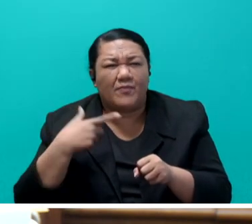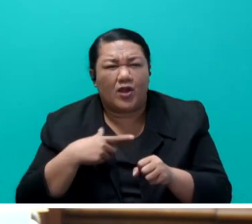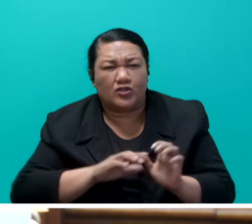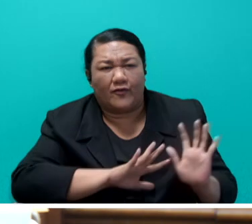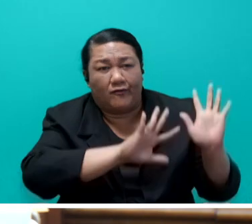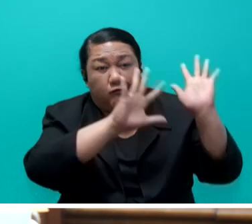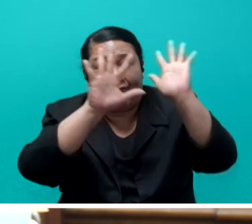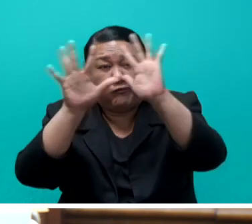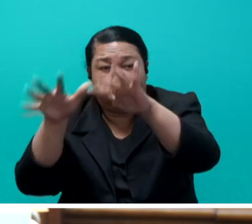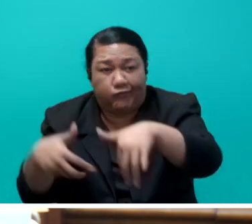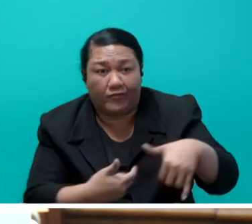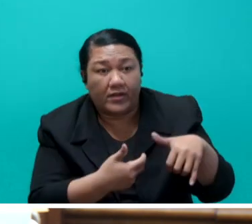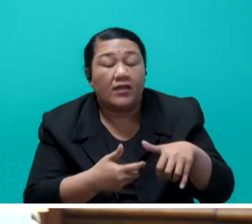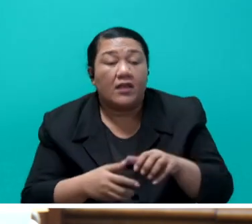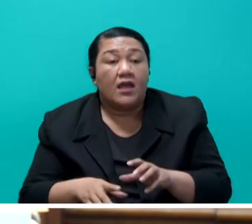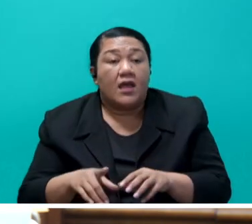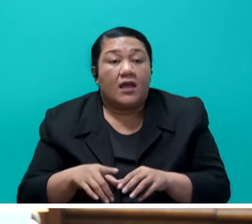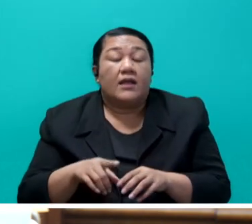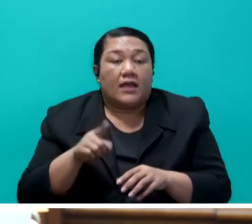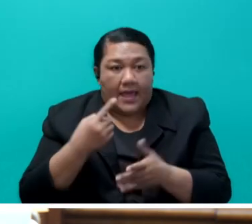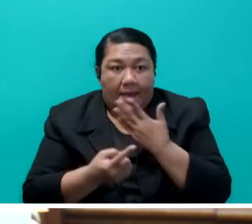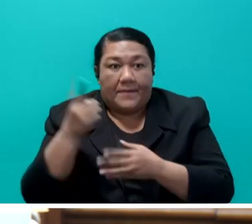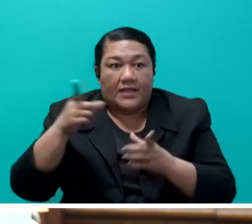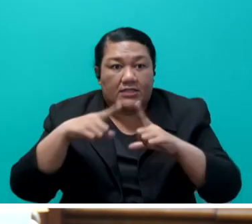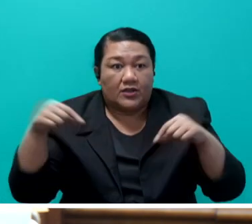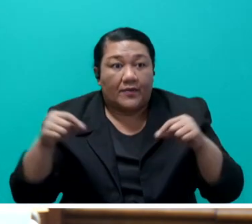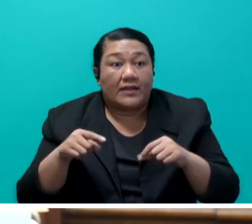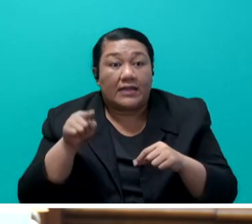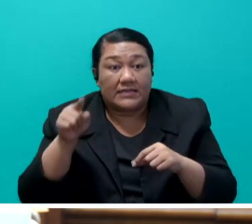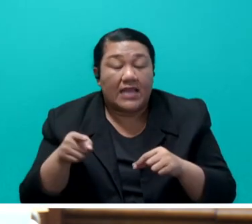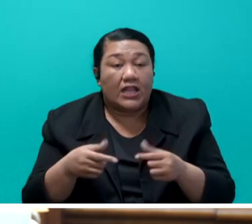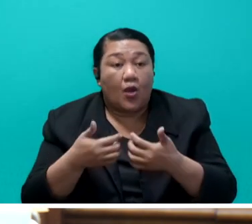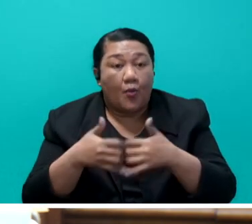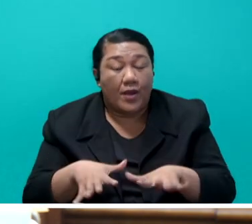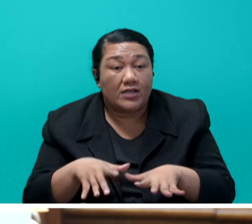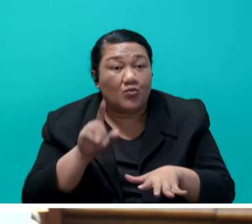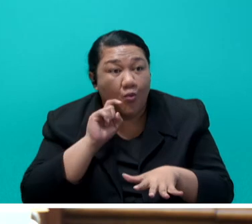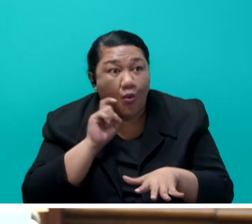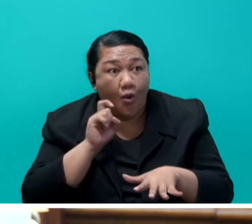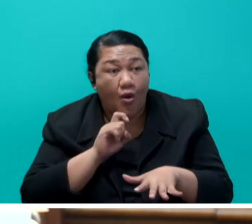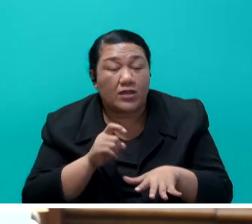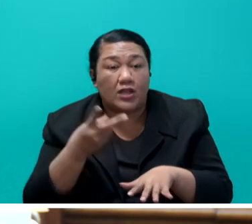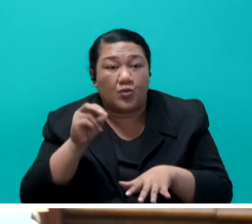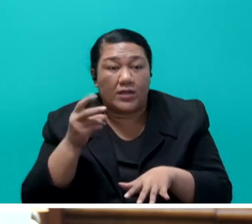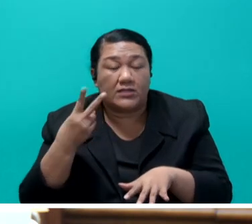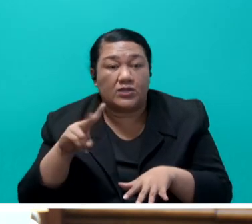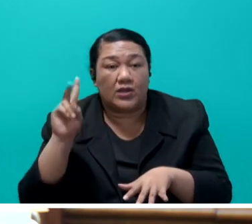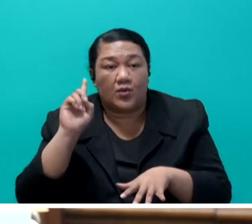And Japan initially announced that its wastewater discharge plans in 2021.